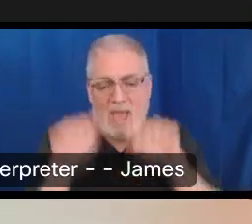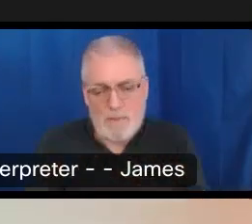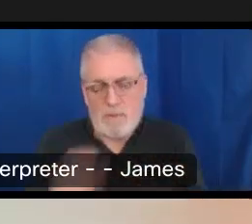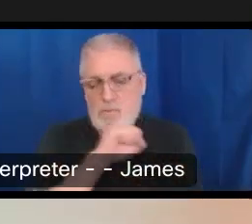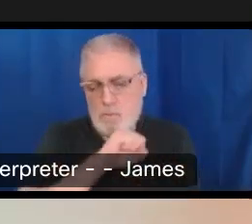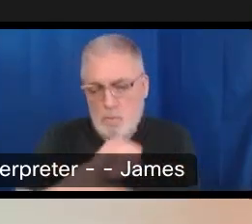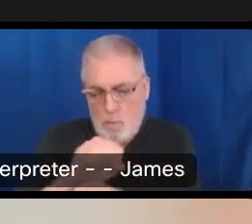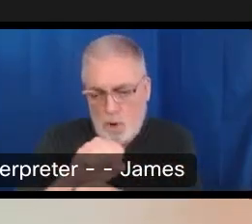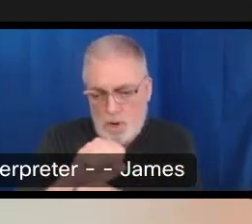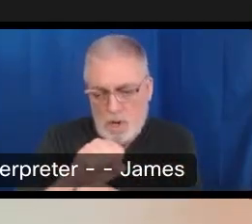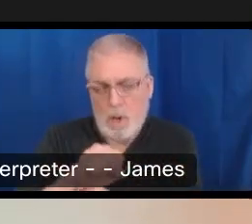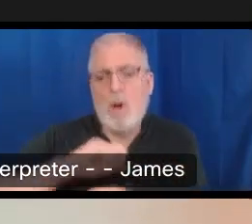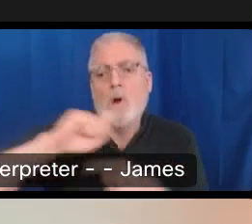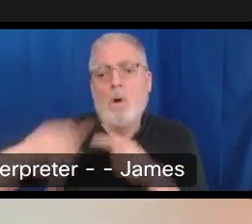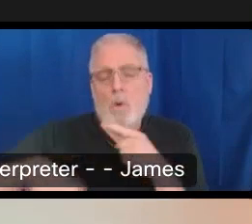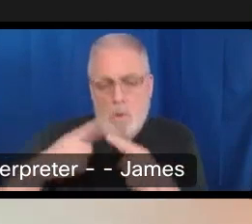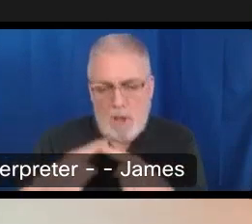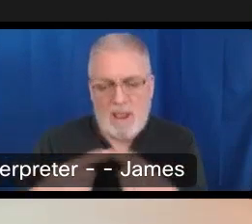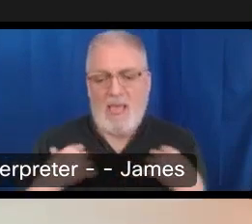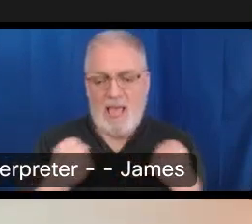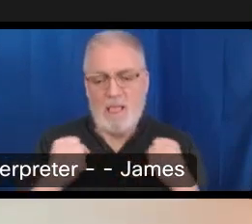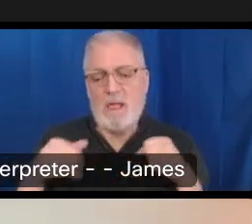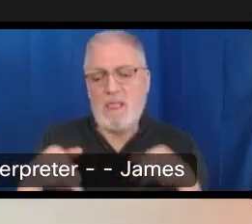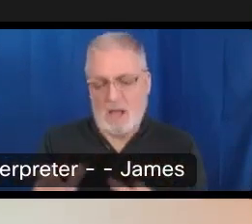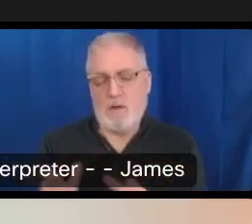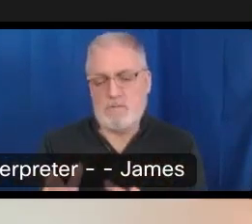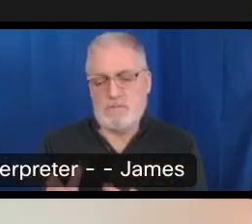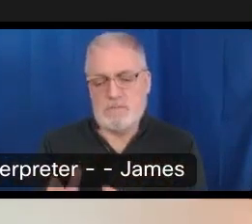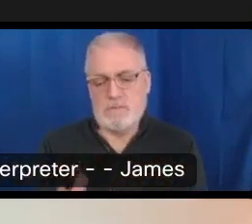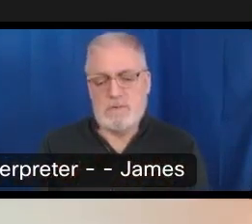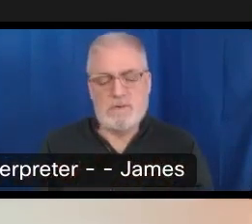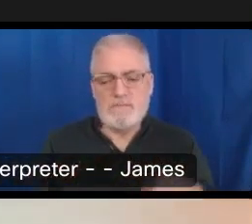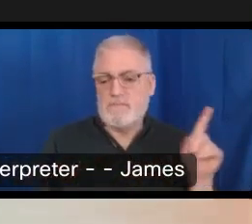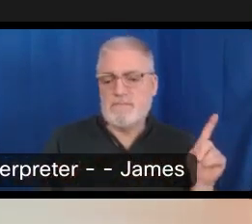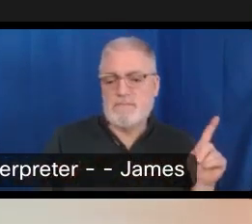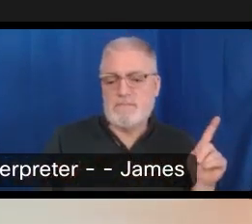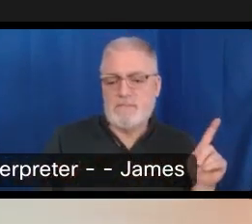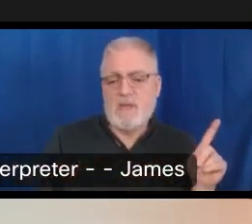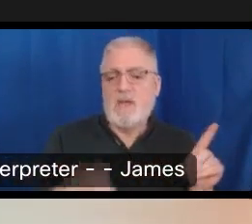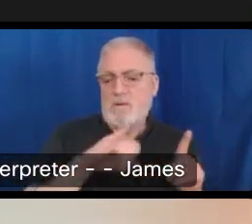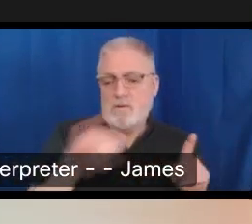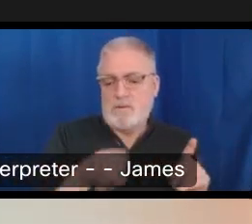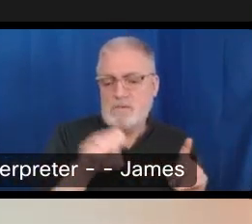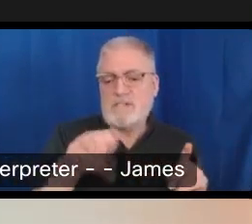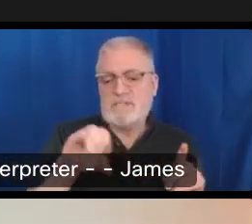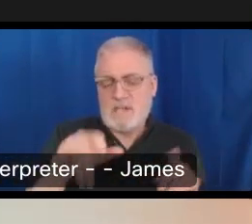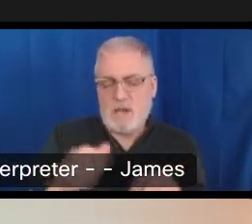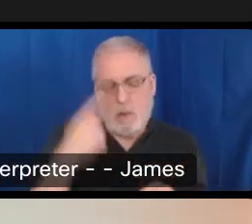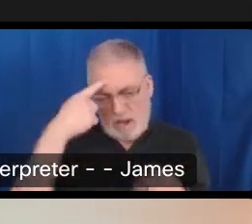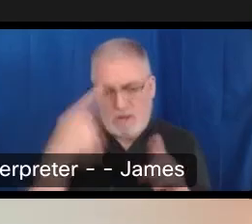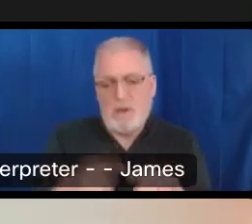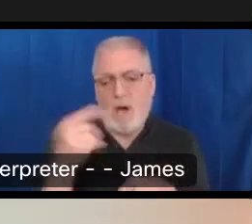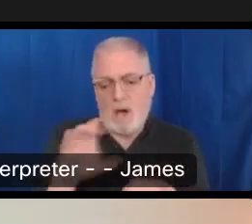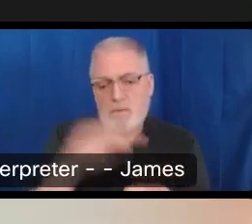the employment conversation. I mean, like, if this was the wrong conversation, then But I think we're